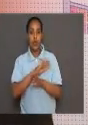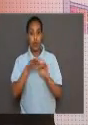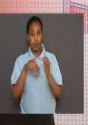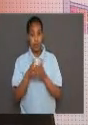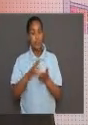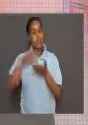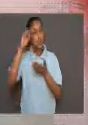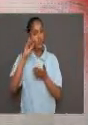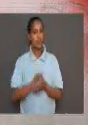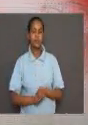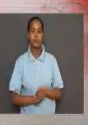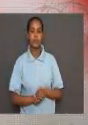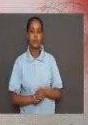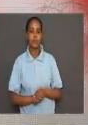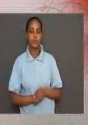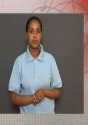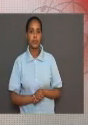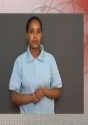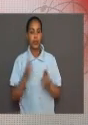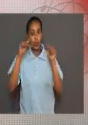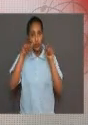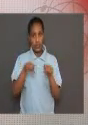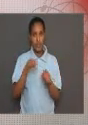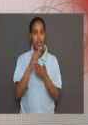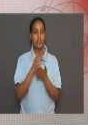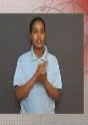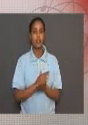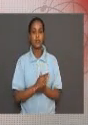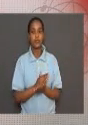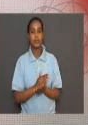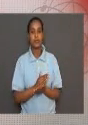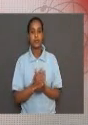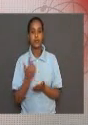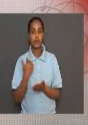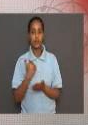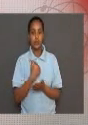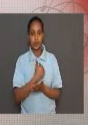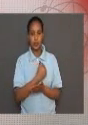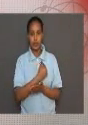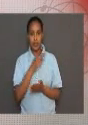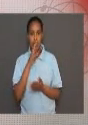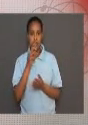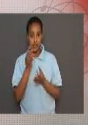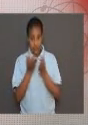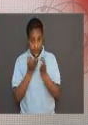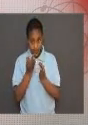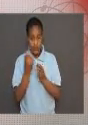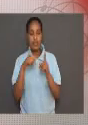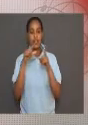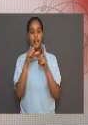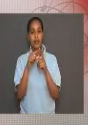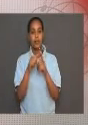already learned. In today's lesson, we are going to define the